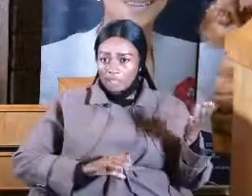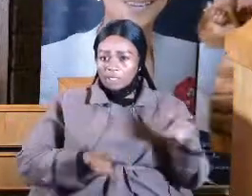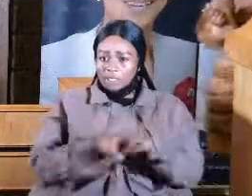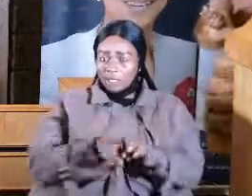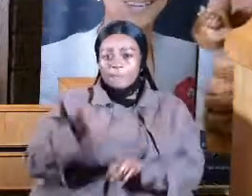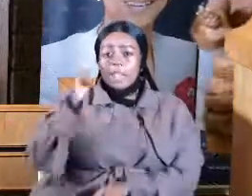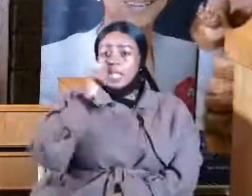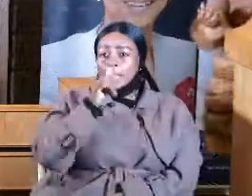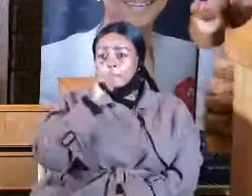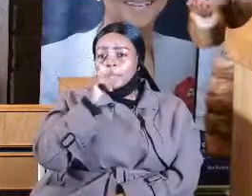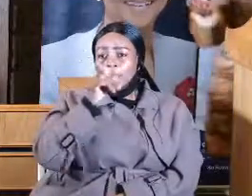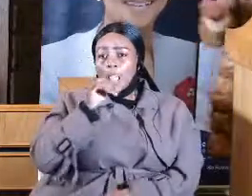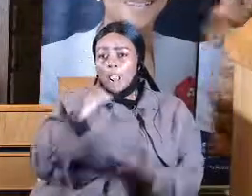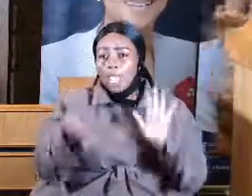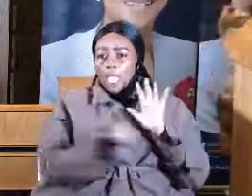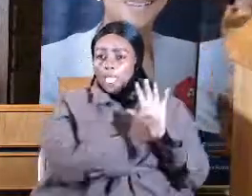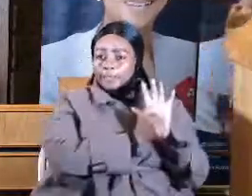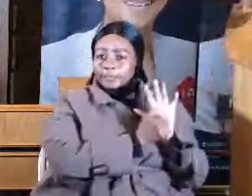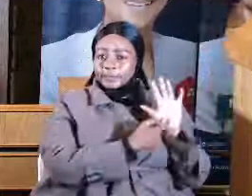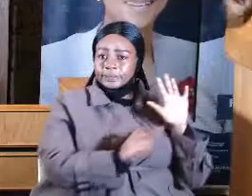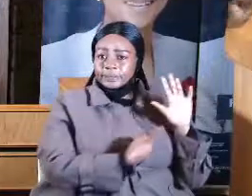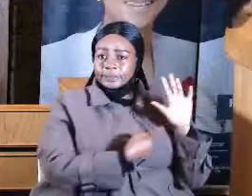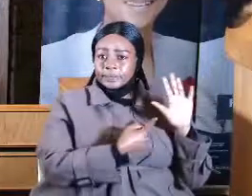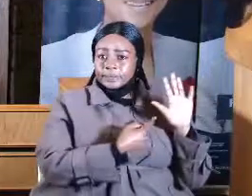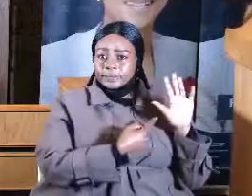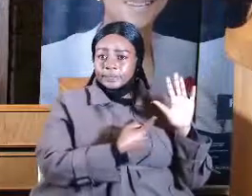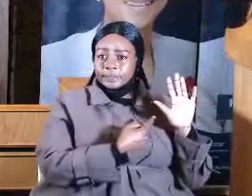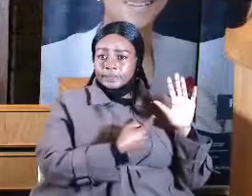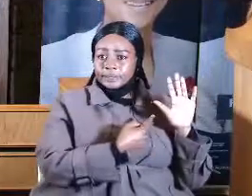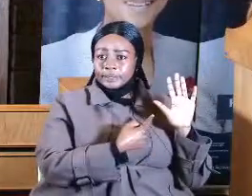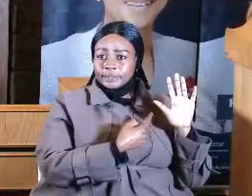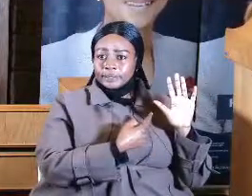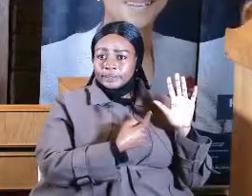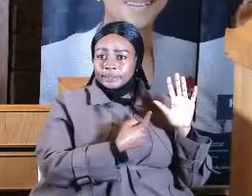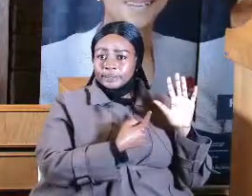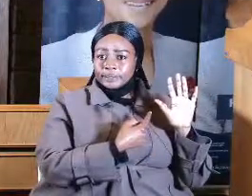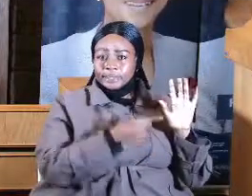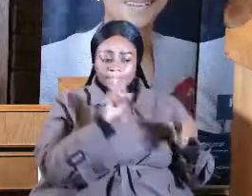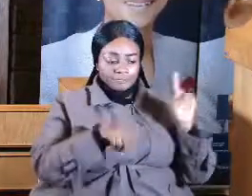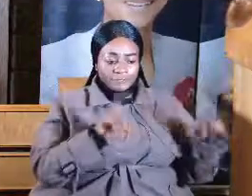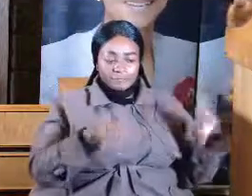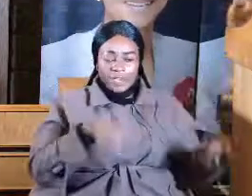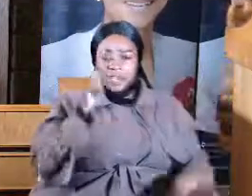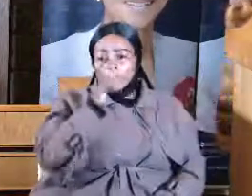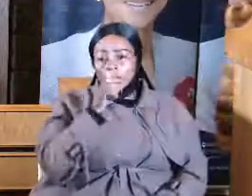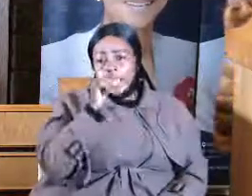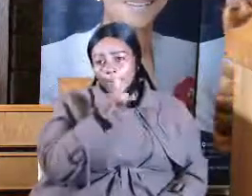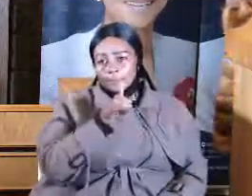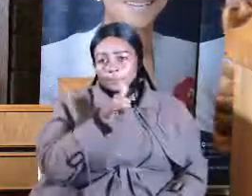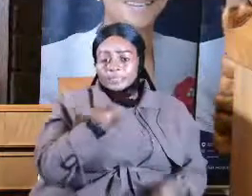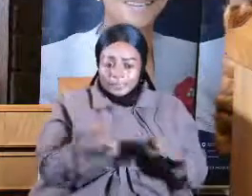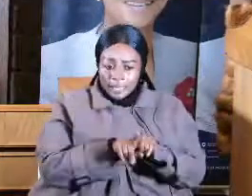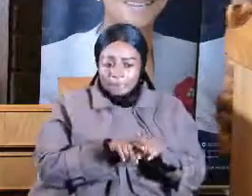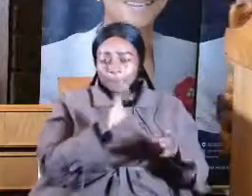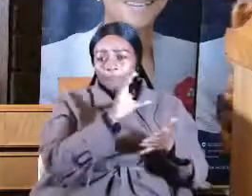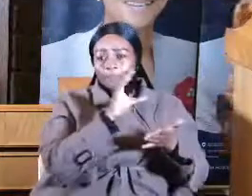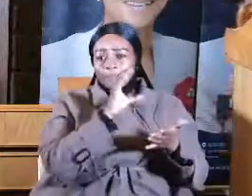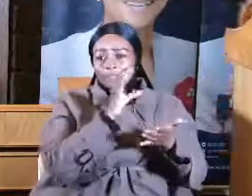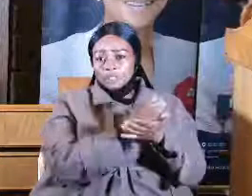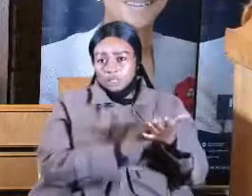Act, that one of survival of offences. It was because of the very charter, Act 32